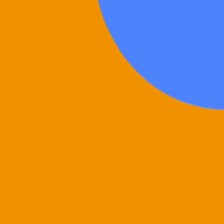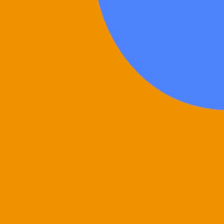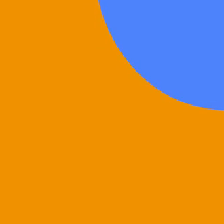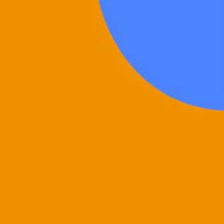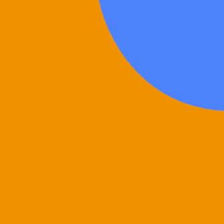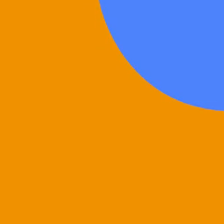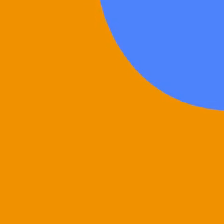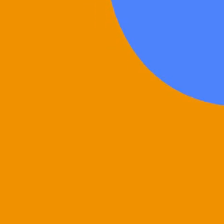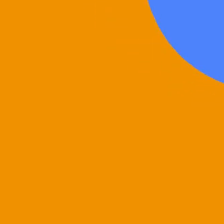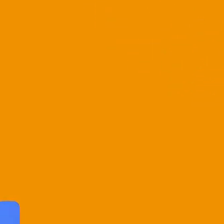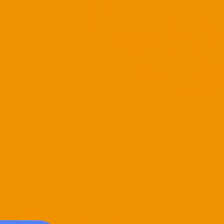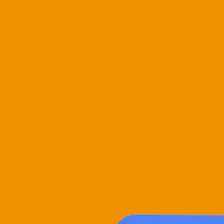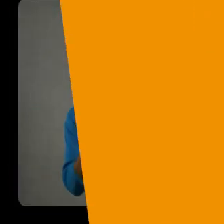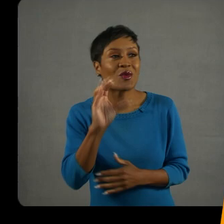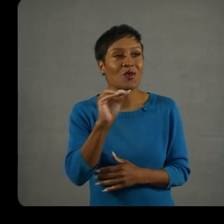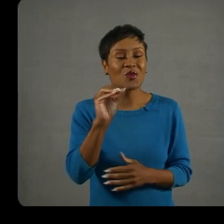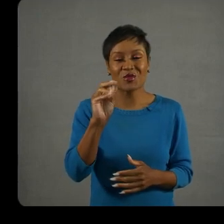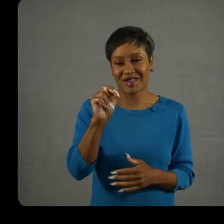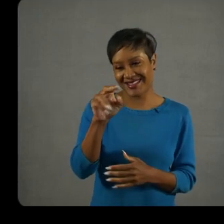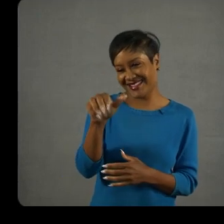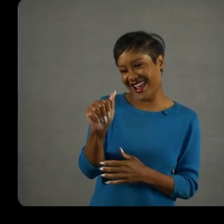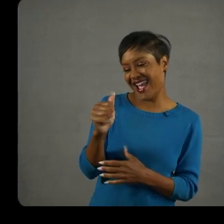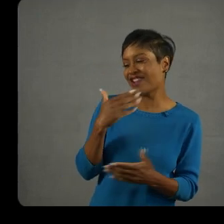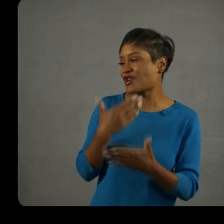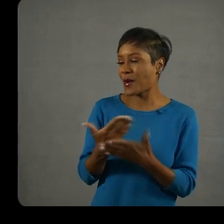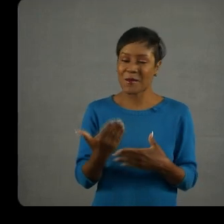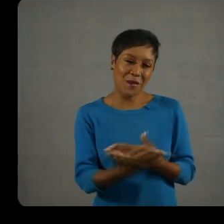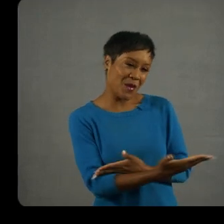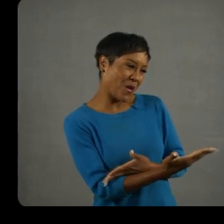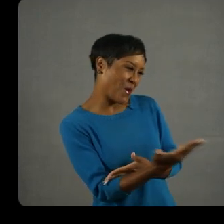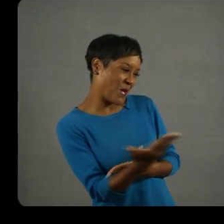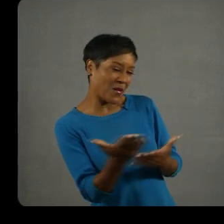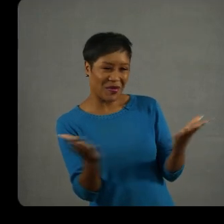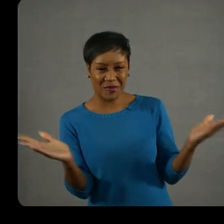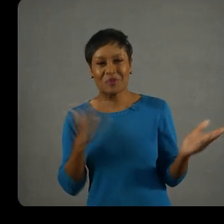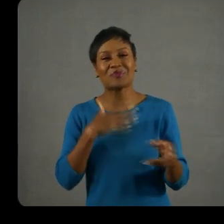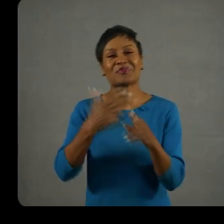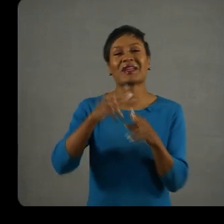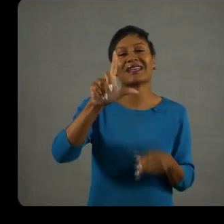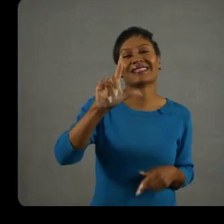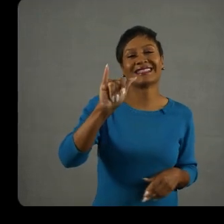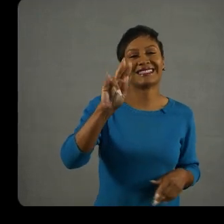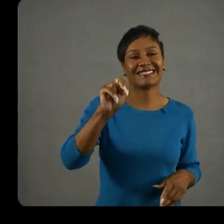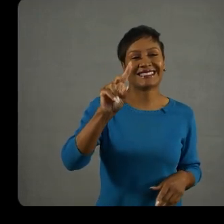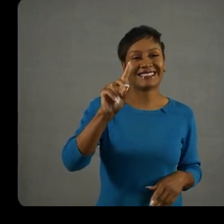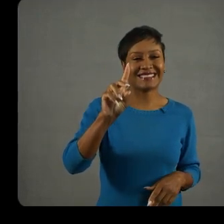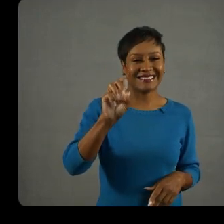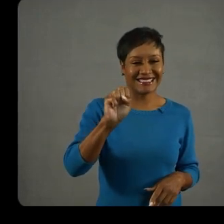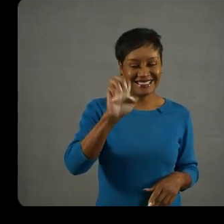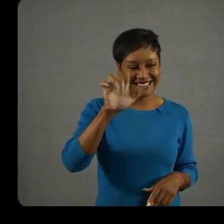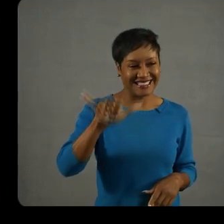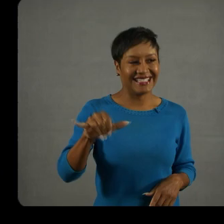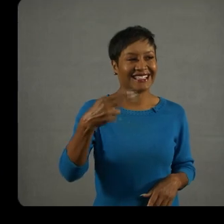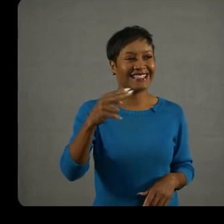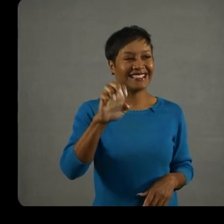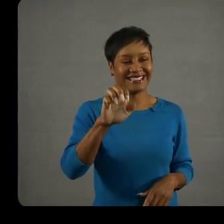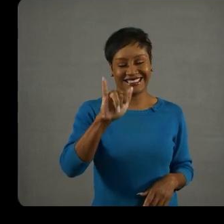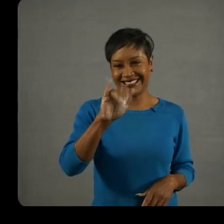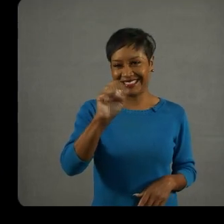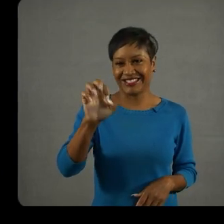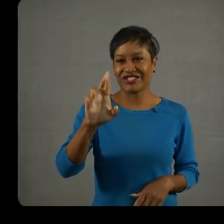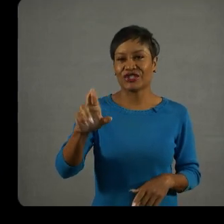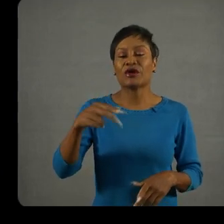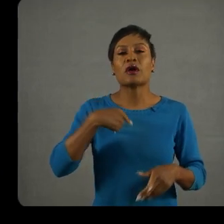Thank you so much, Una, and good morning, everyone. My name is Lindsay Heiser, and I oversee our global philanthropy here